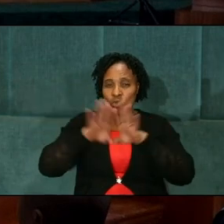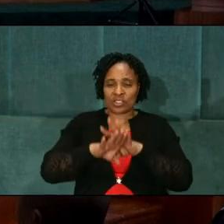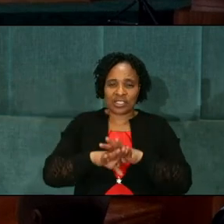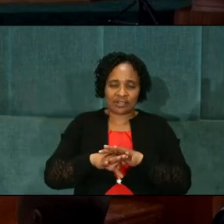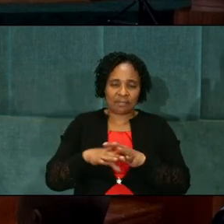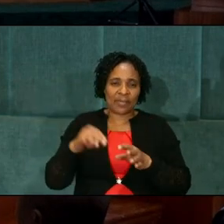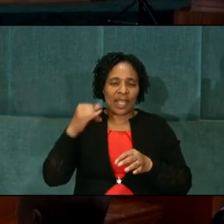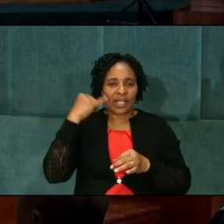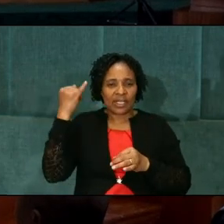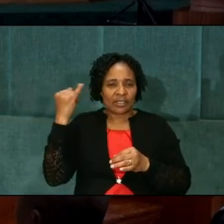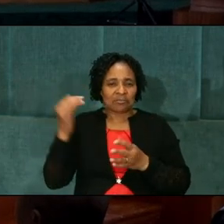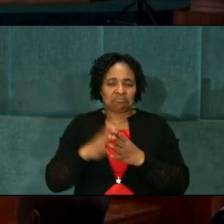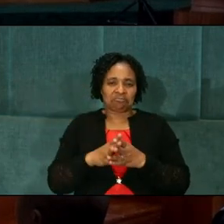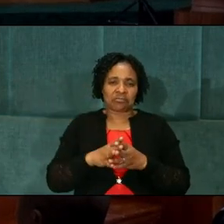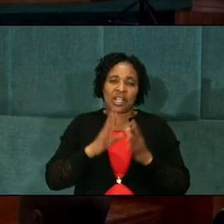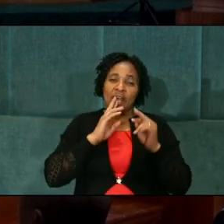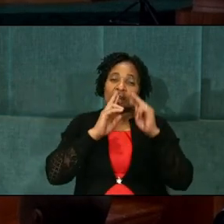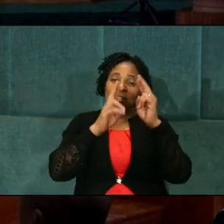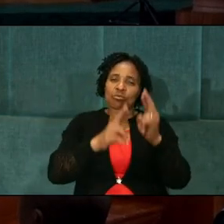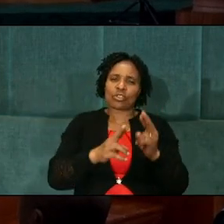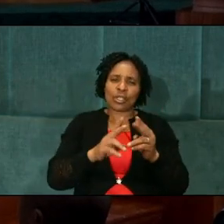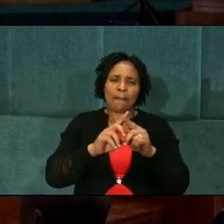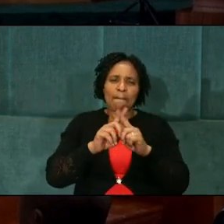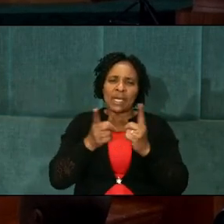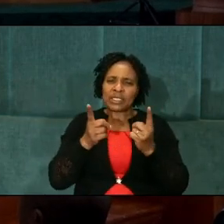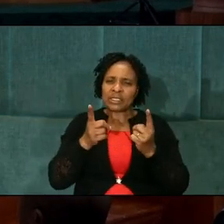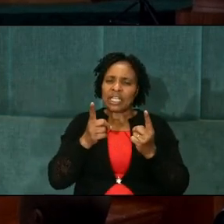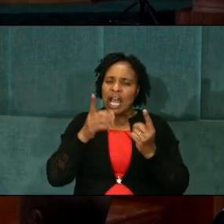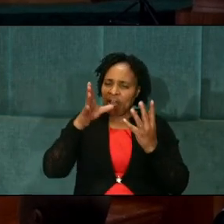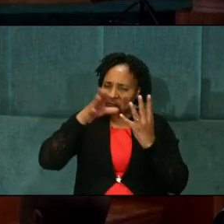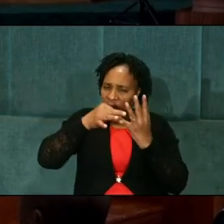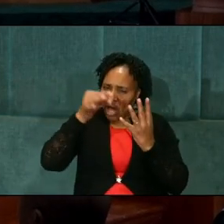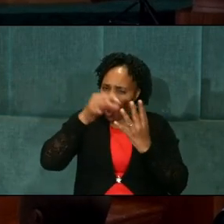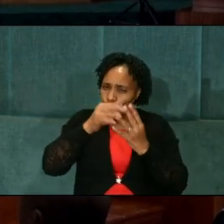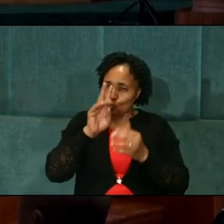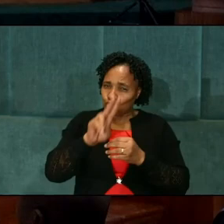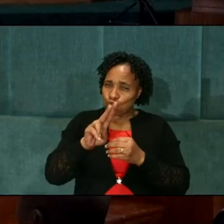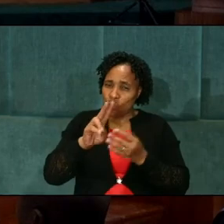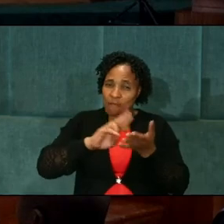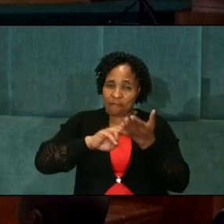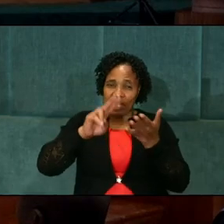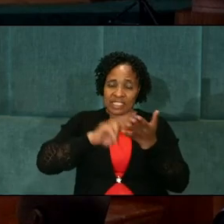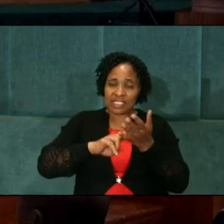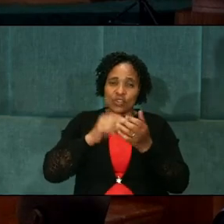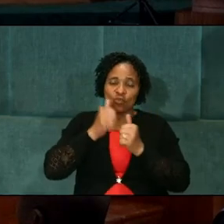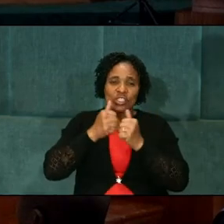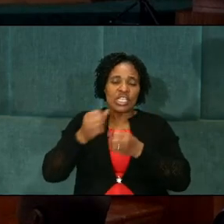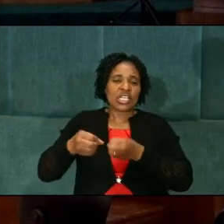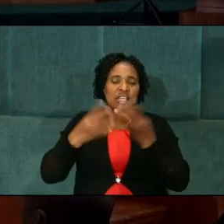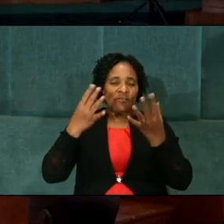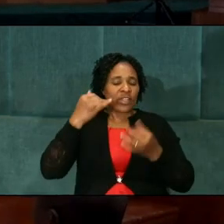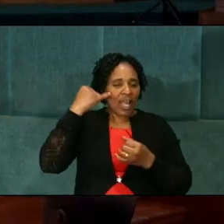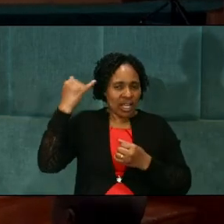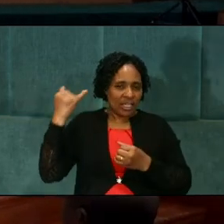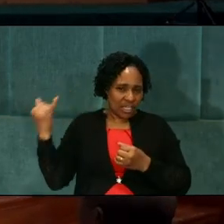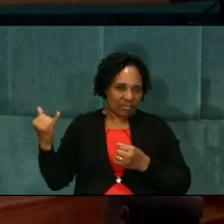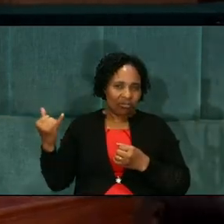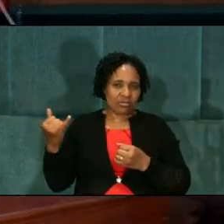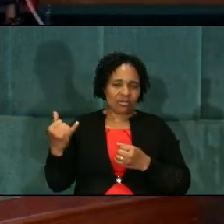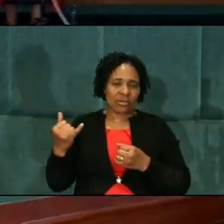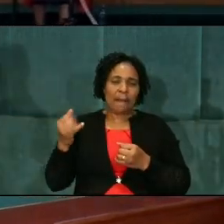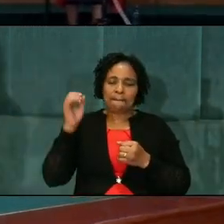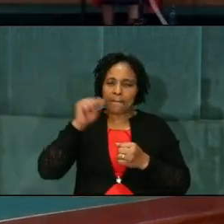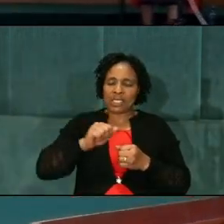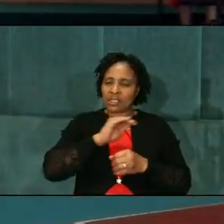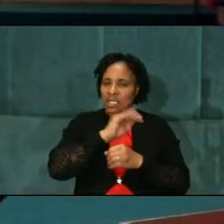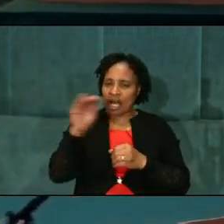any direct response. But I spotted two texts in Revelation that gave me some idea that somebody responded to the